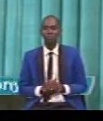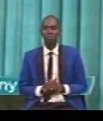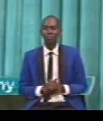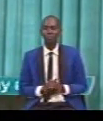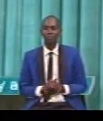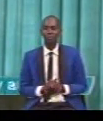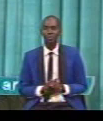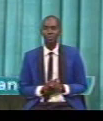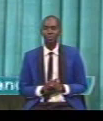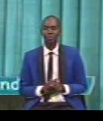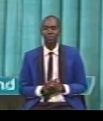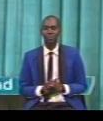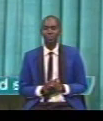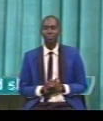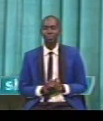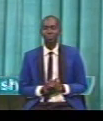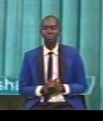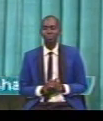Very quickly.